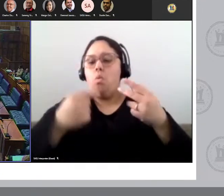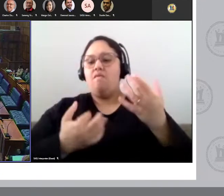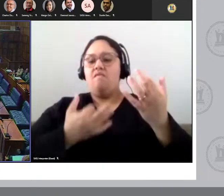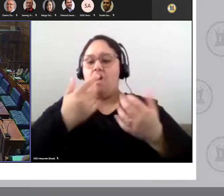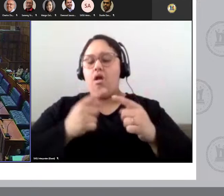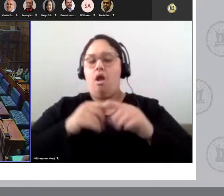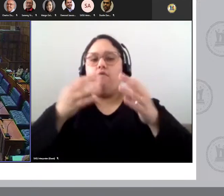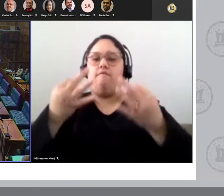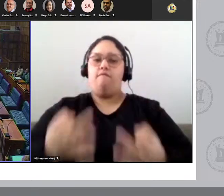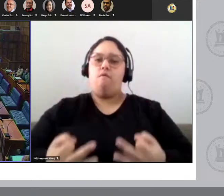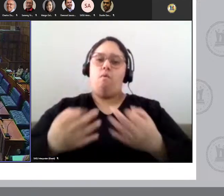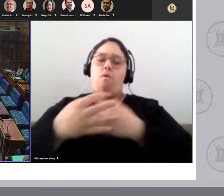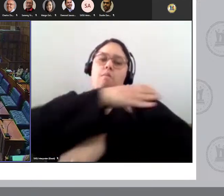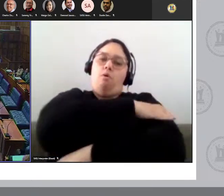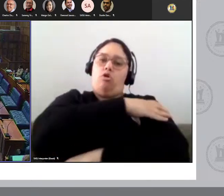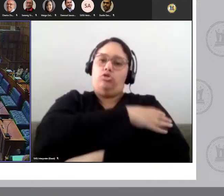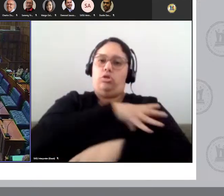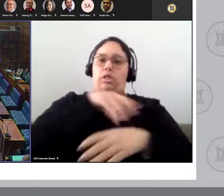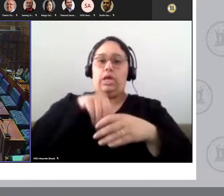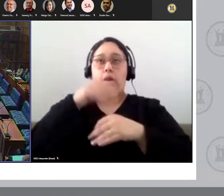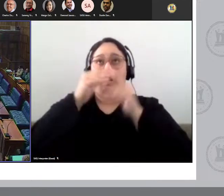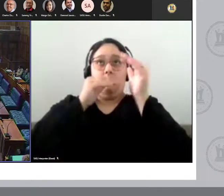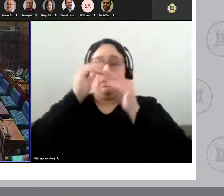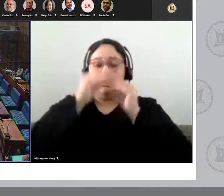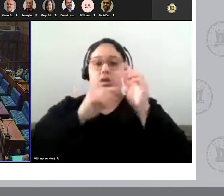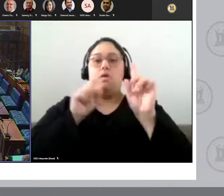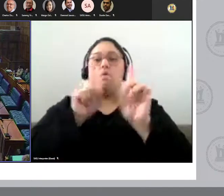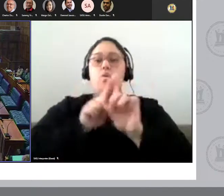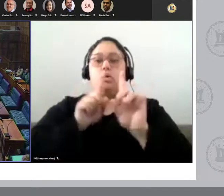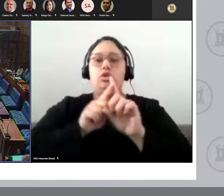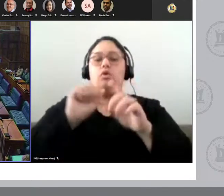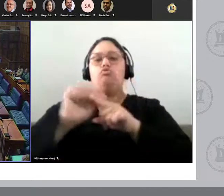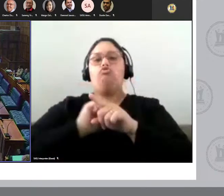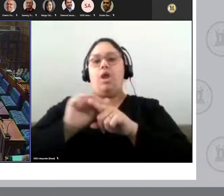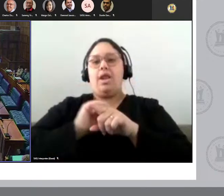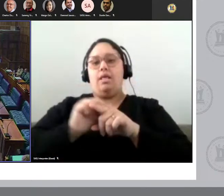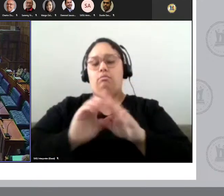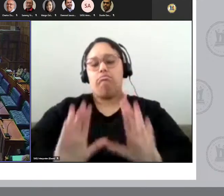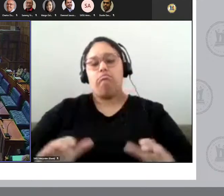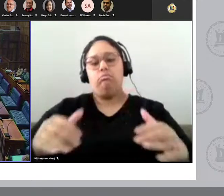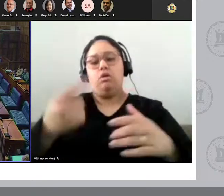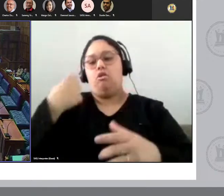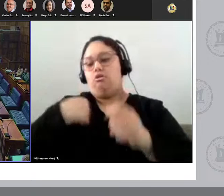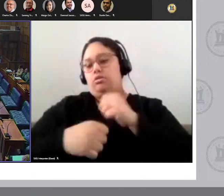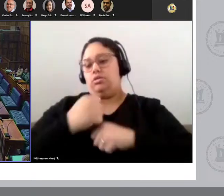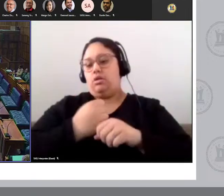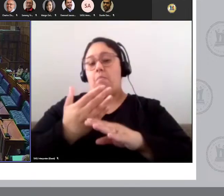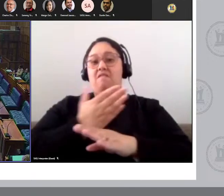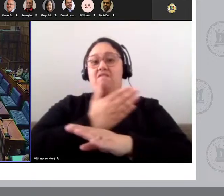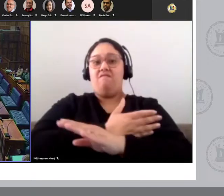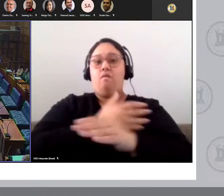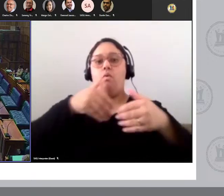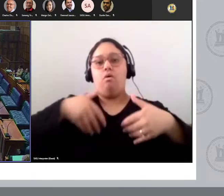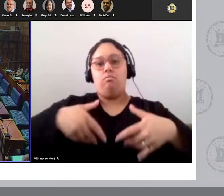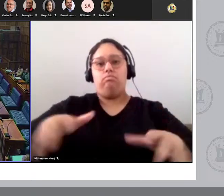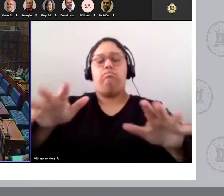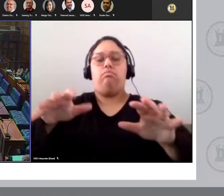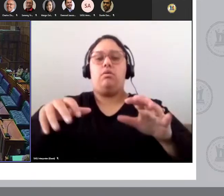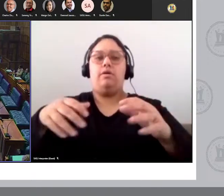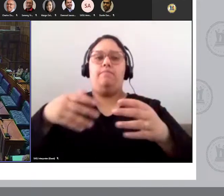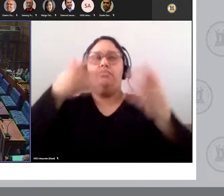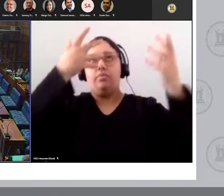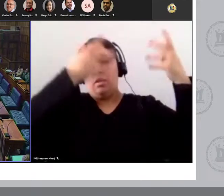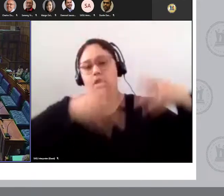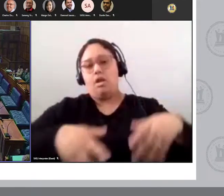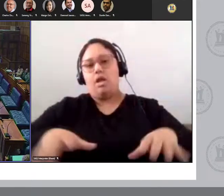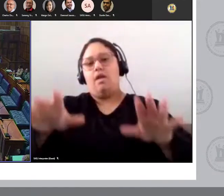fire marshals in the building. There was also a training session last year before the evacuation exercise where